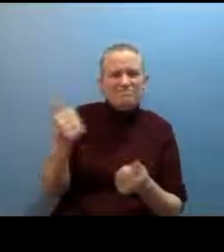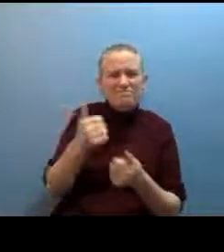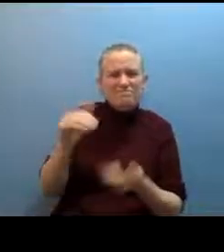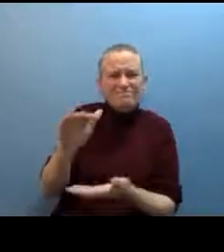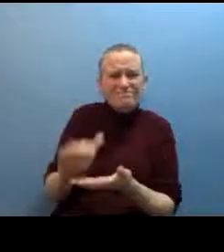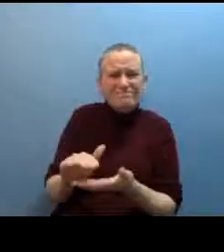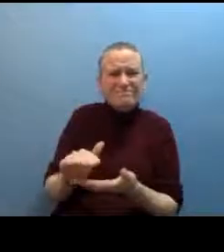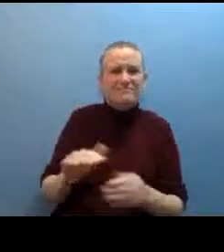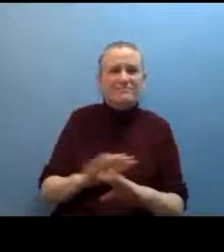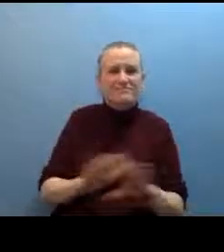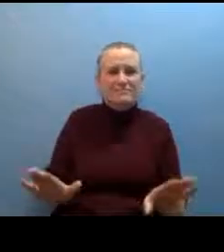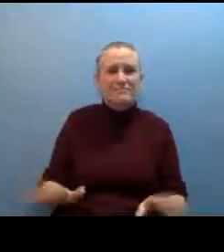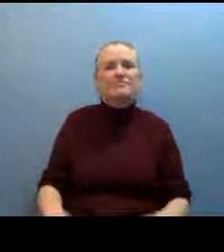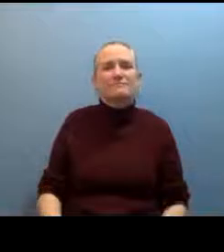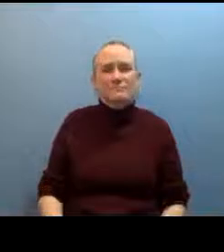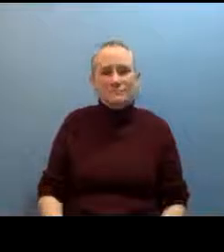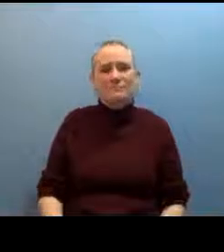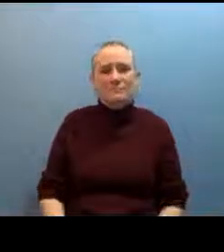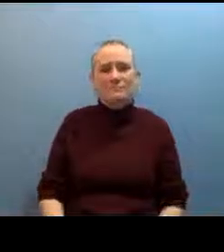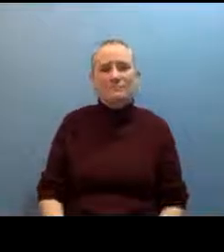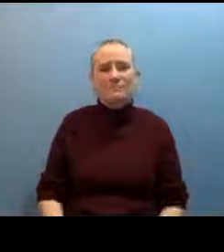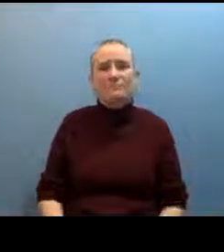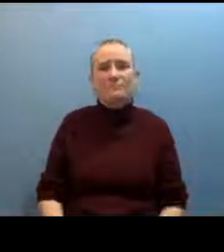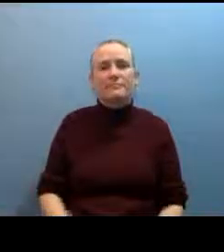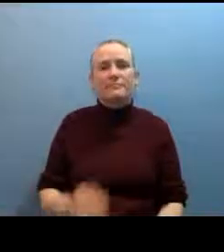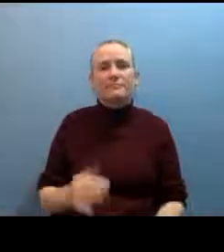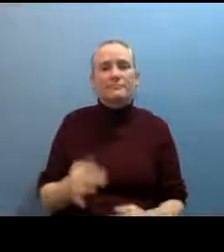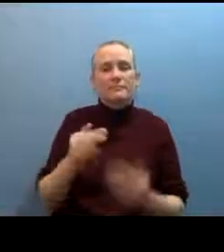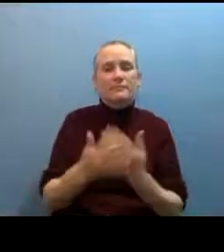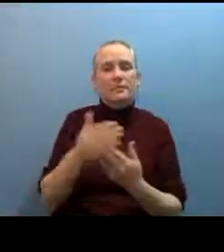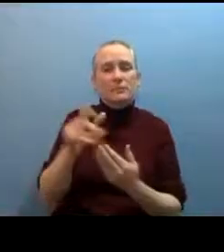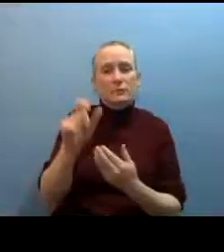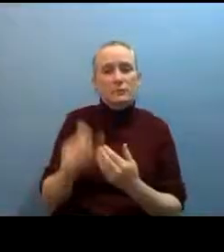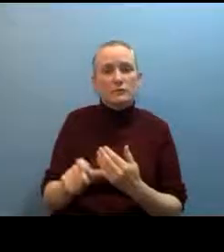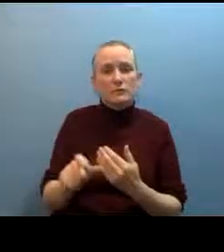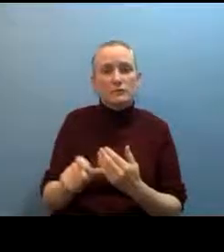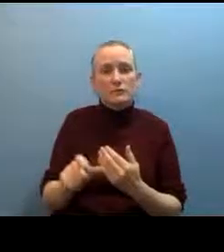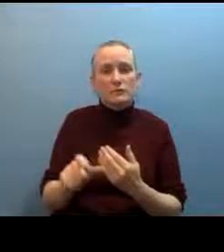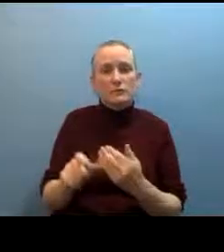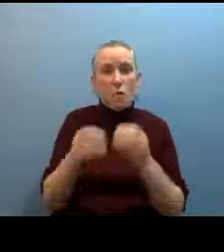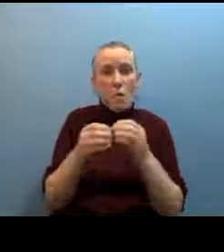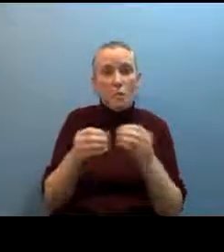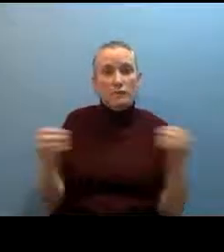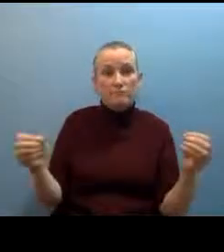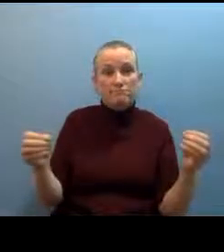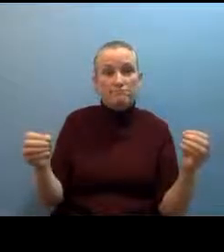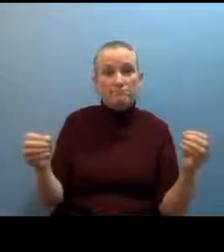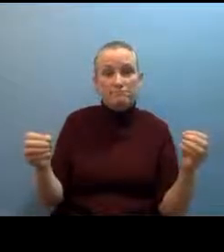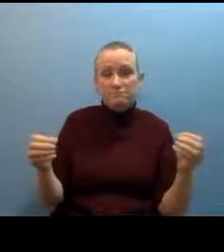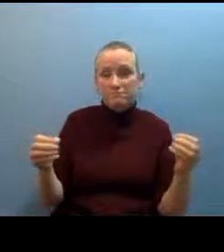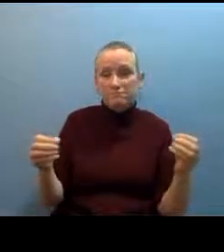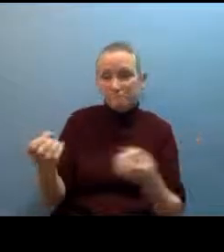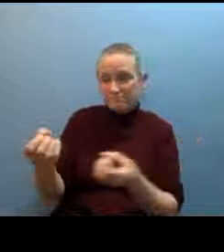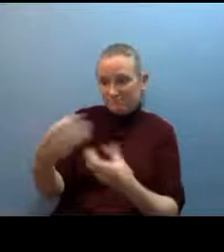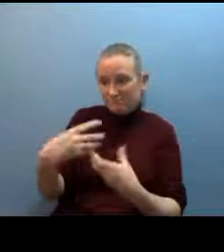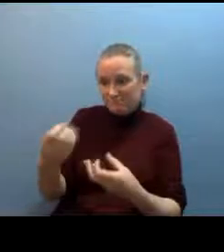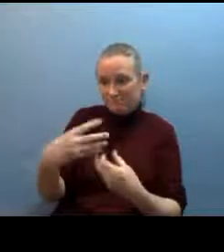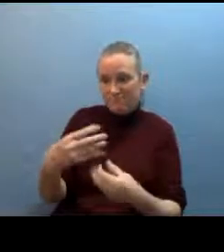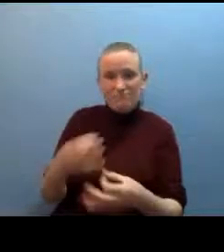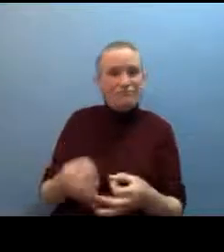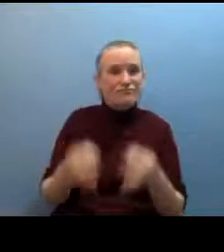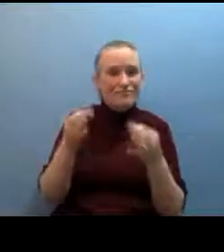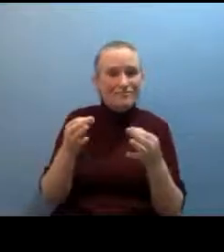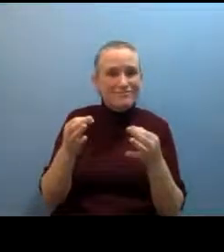them. If your young person does open up about what's going on for them, that's really great, but then